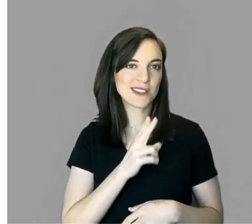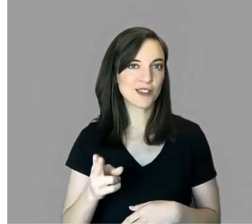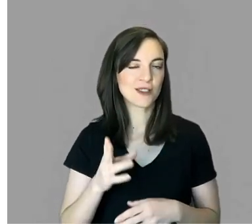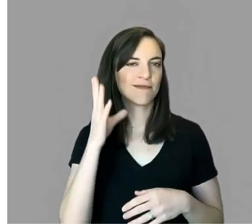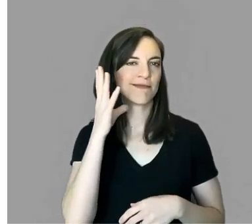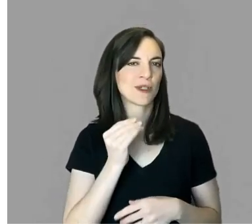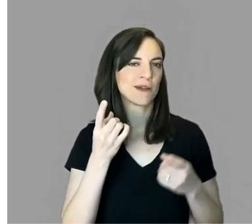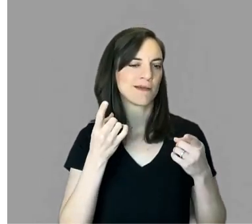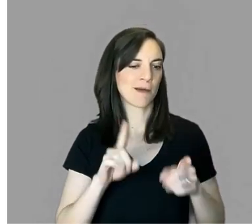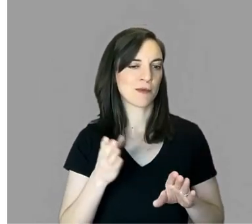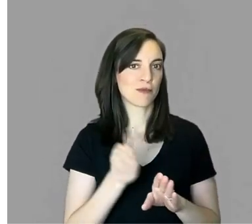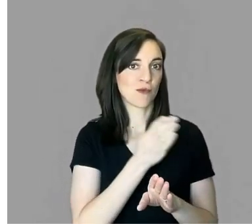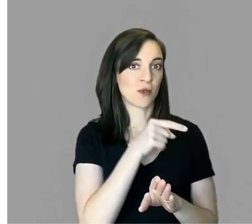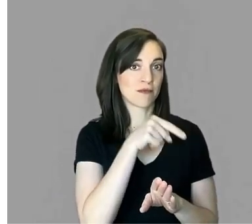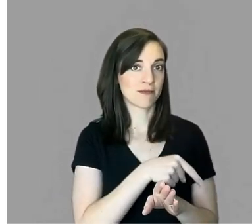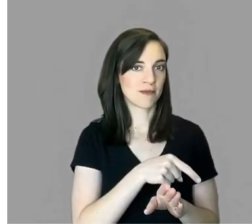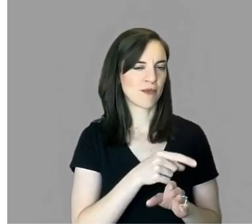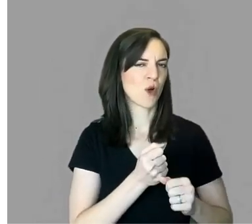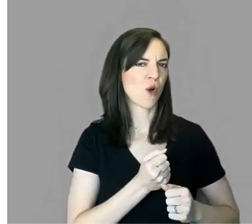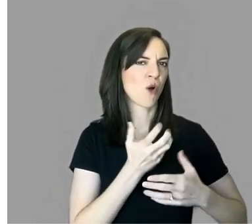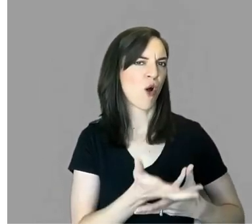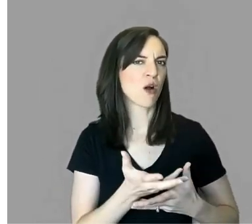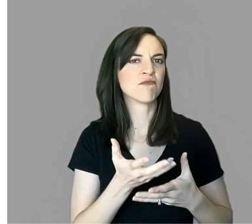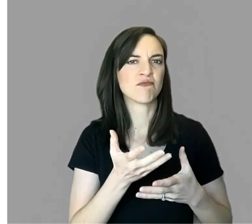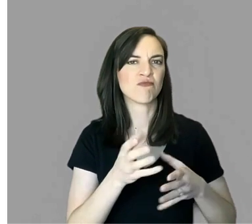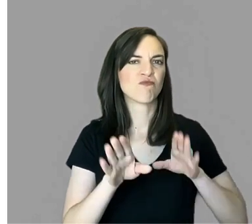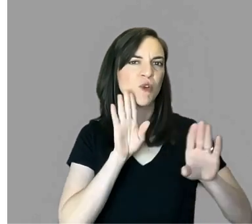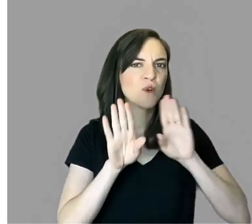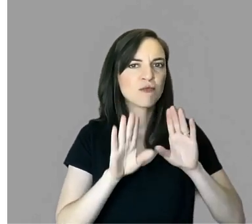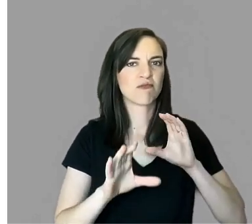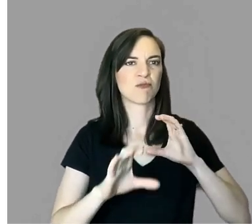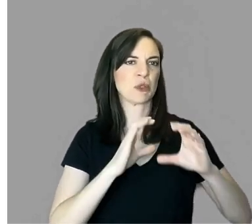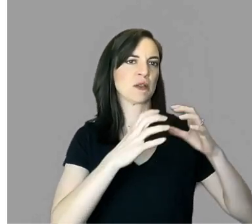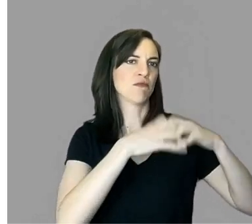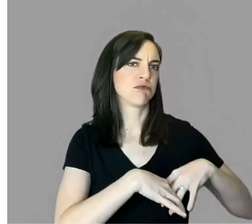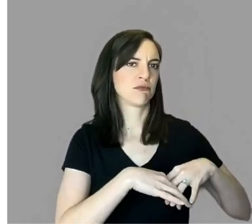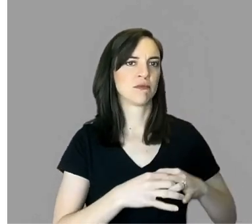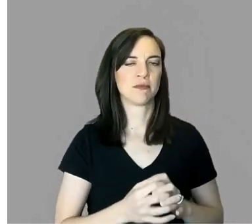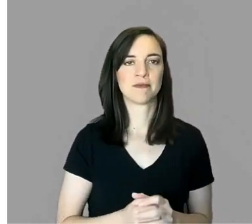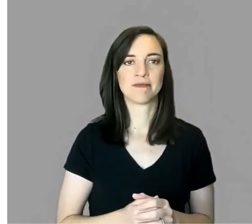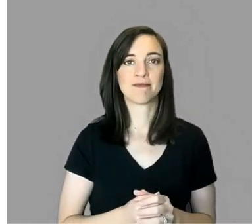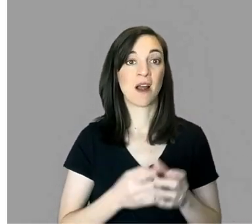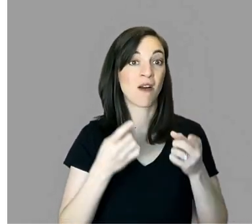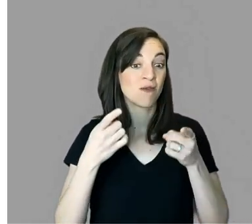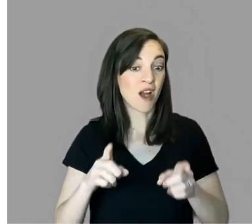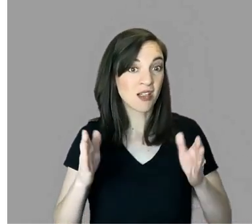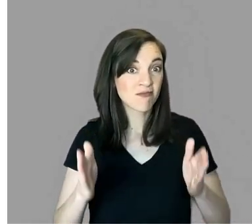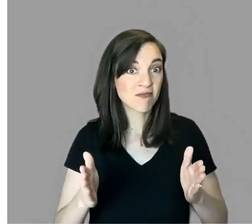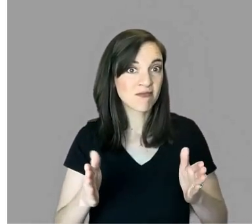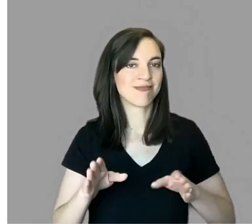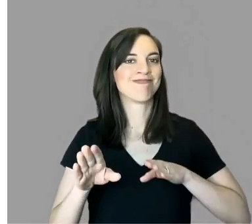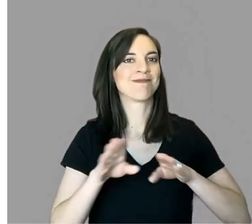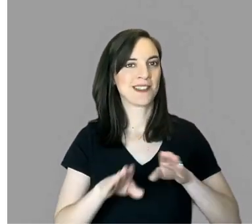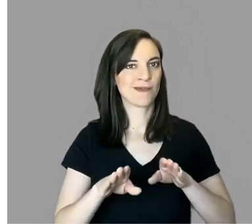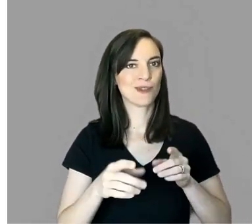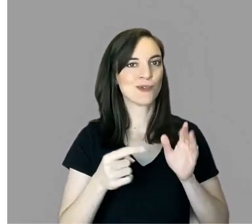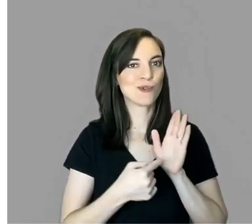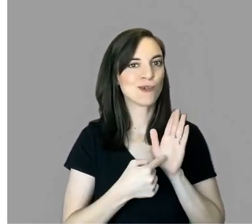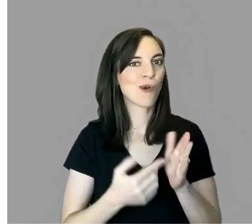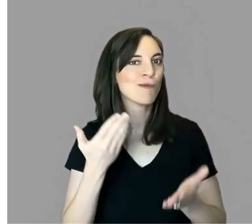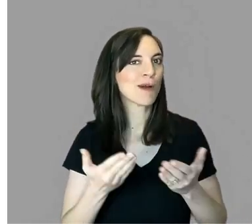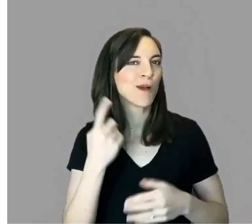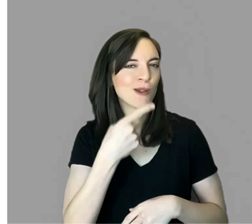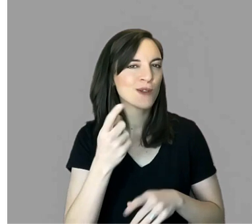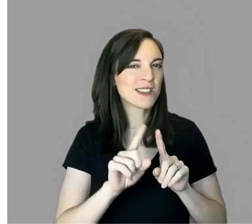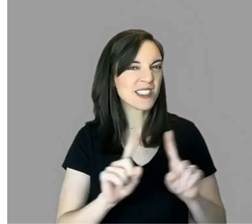Students who are deaf or hard of hearing may demonstrate behaviors that are unique or different from their hearing peers when faced with antecedents that cause frustration